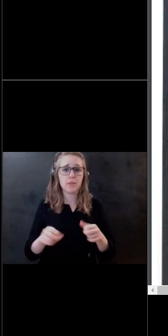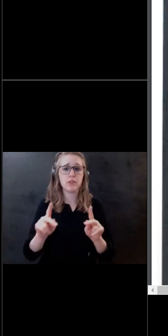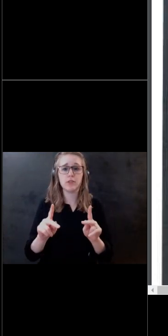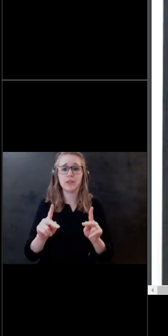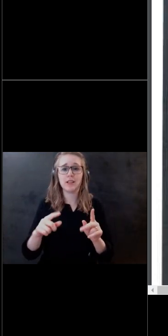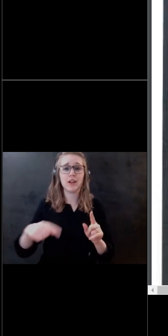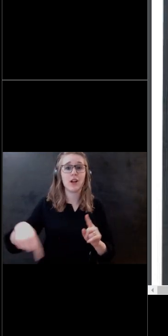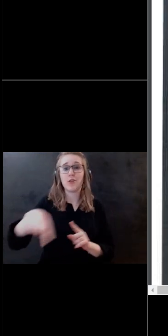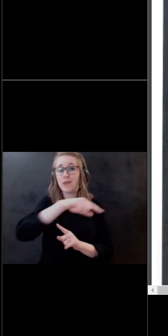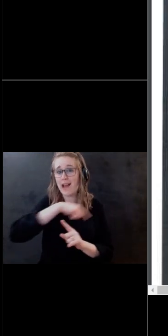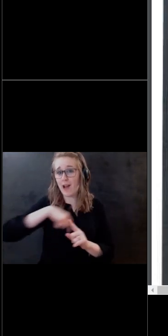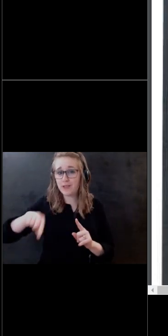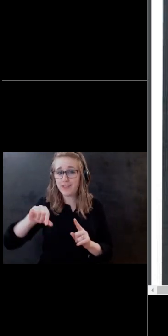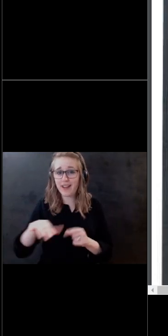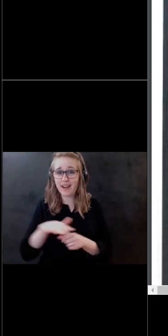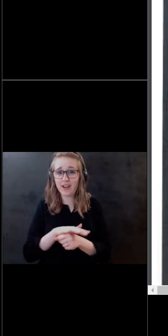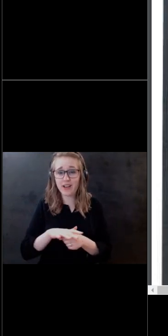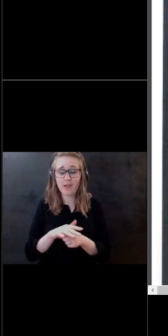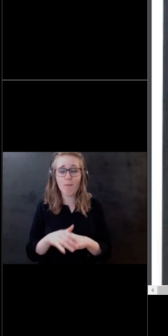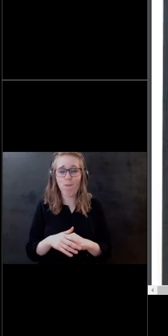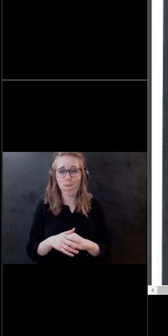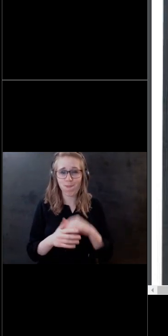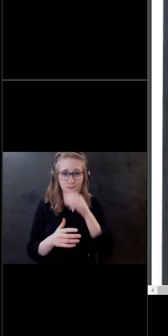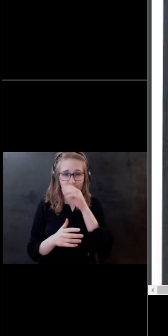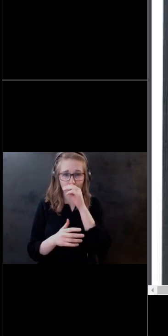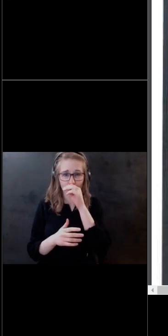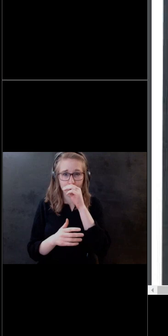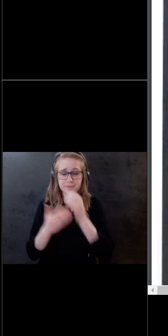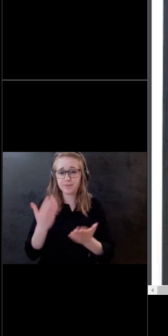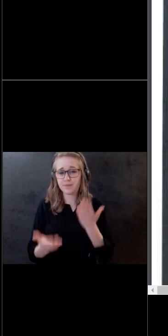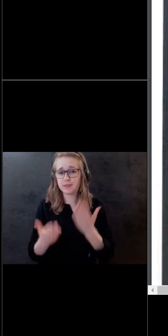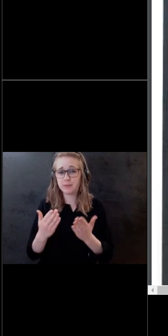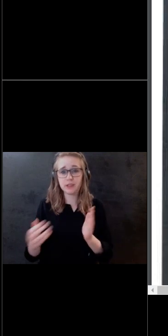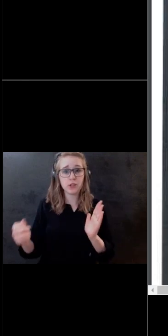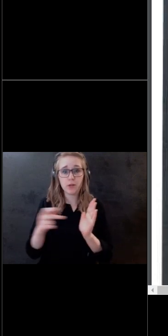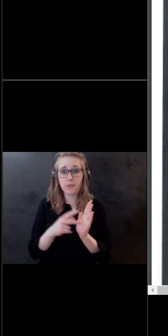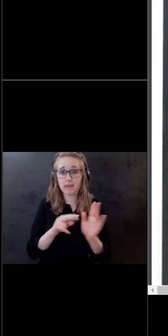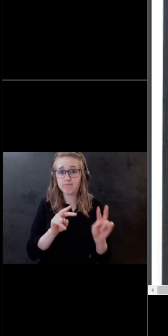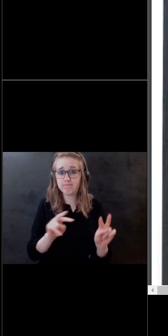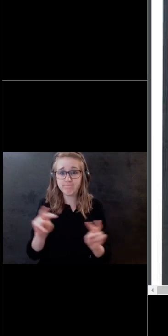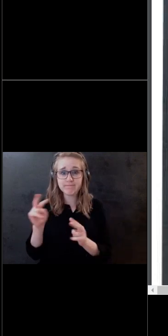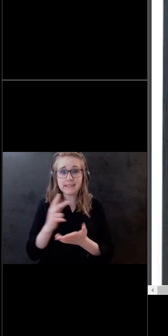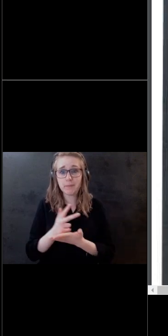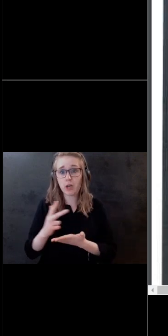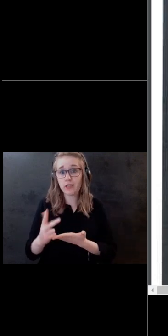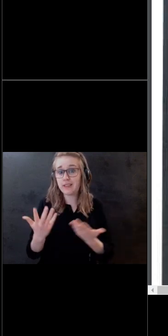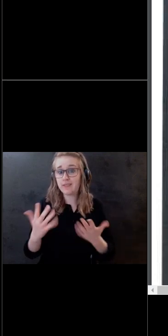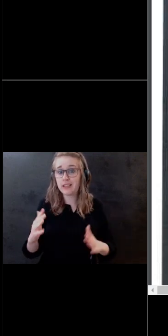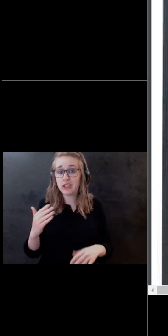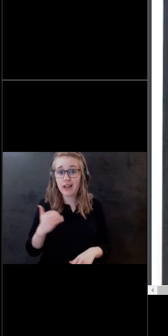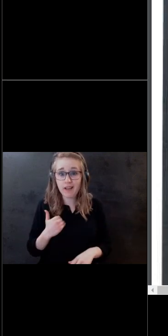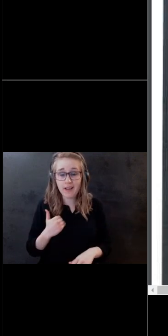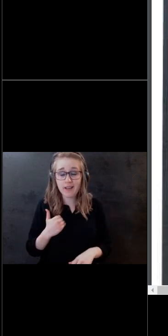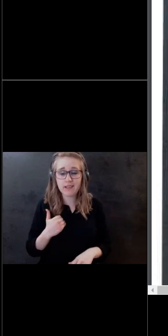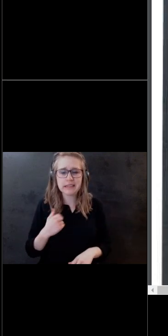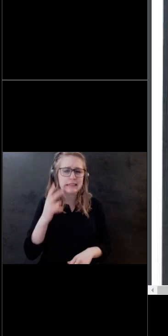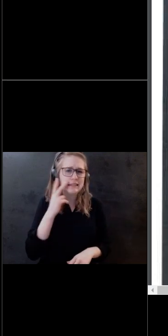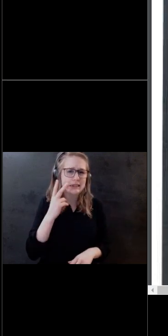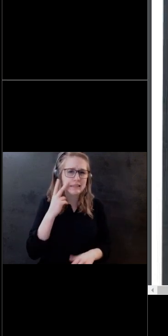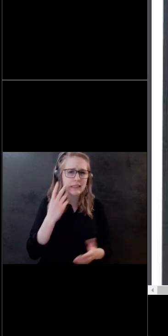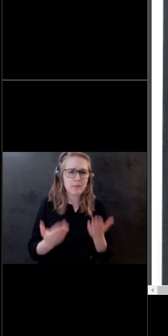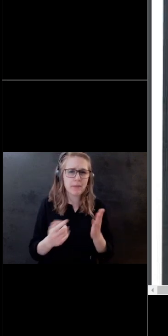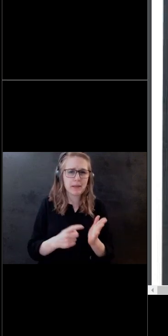around our site, or we may be able to go back and look at the parking that we have to see if the